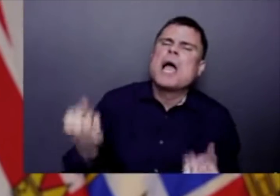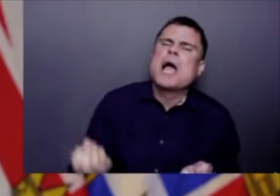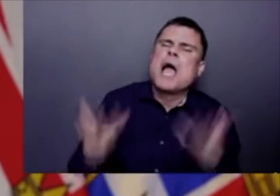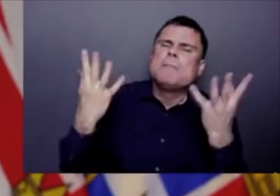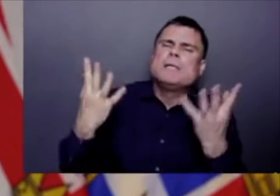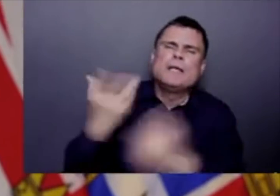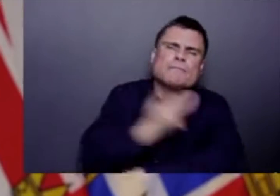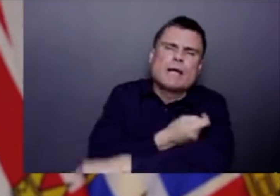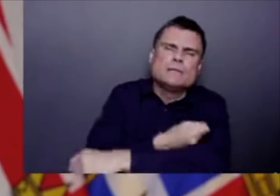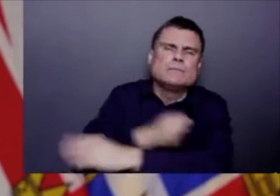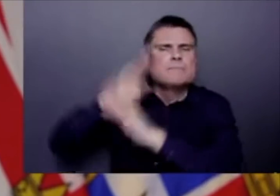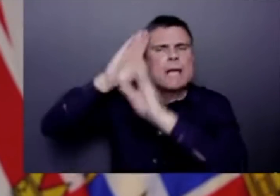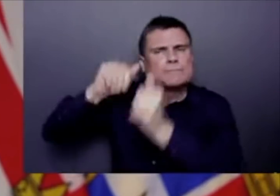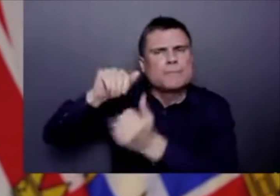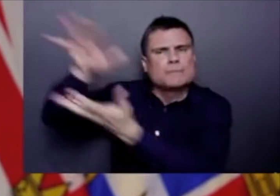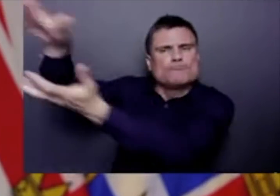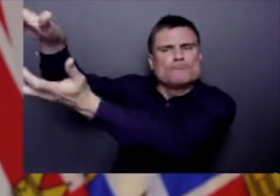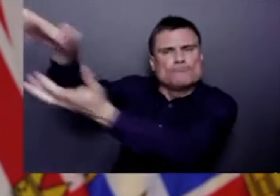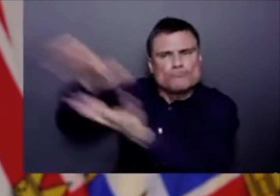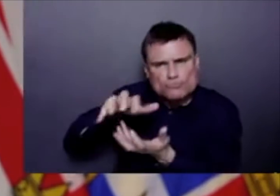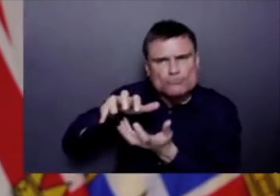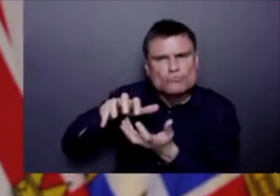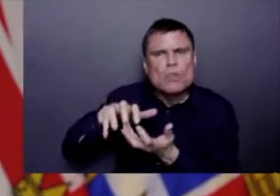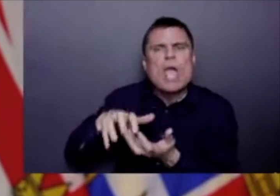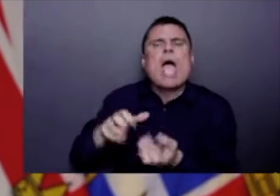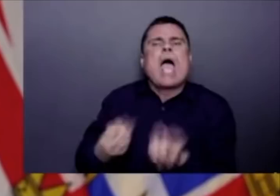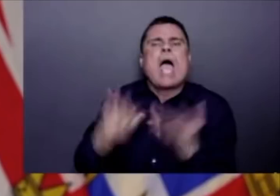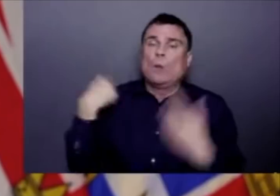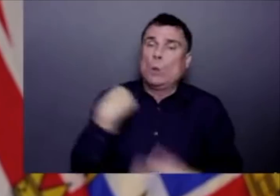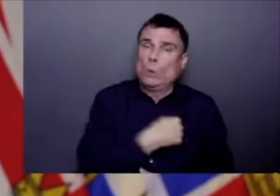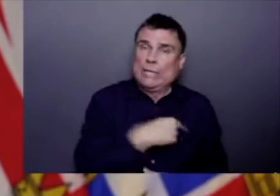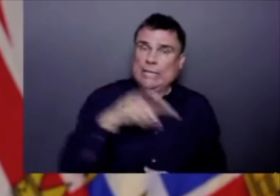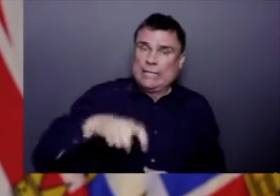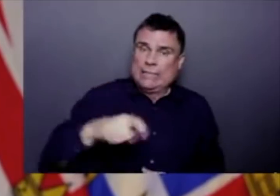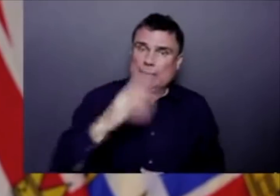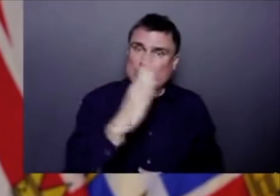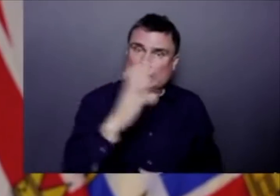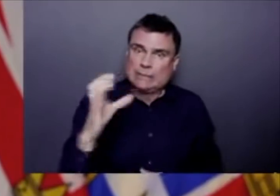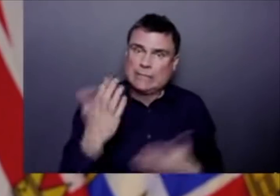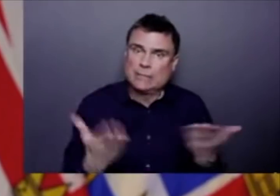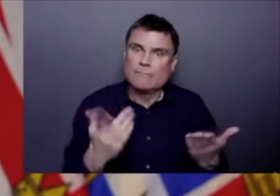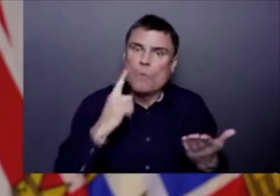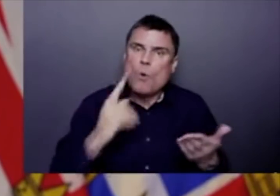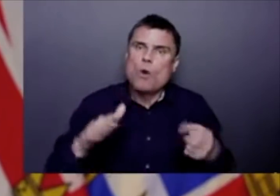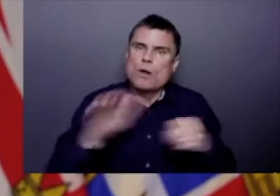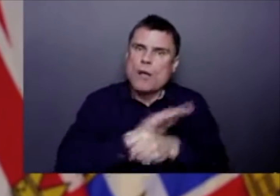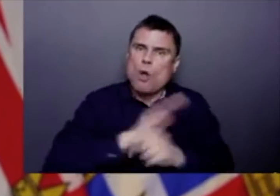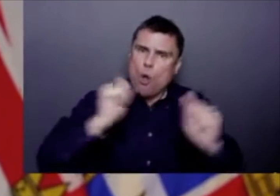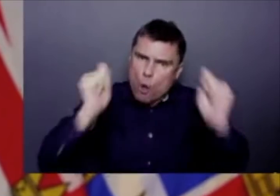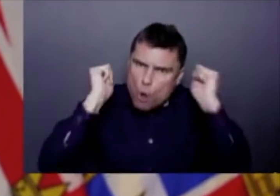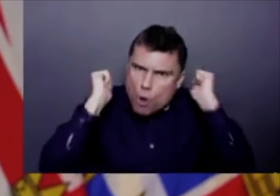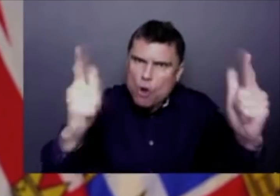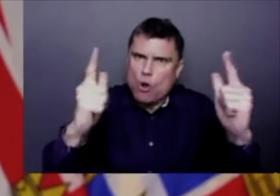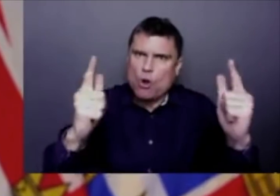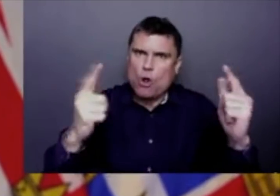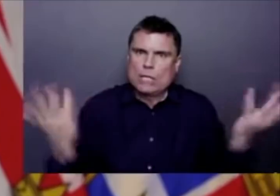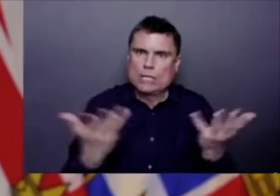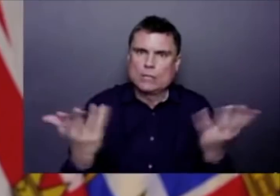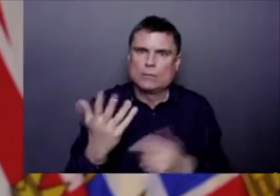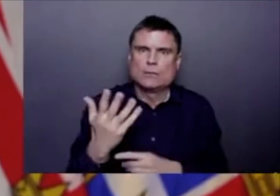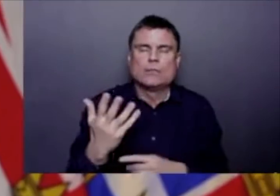in care homes, residential care, and frontline workers? Yeah, so we presented some of that data last week,